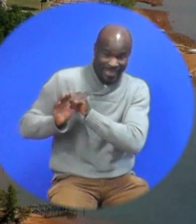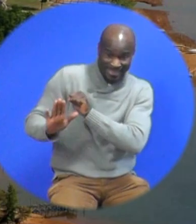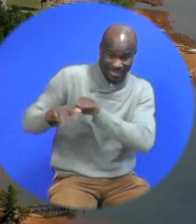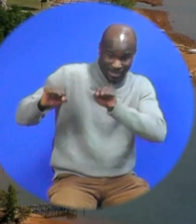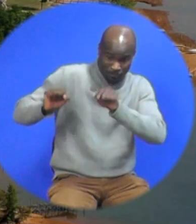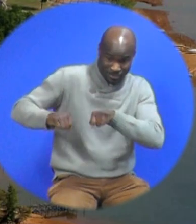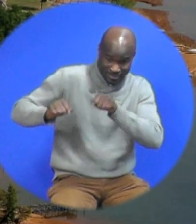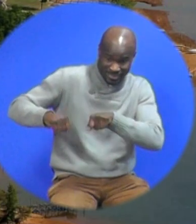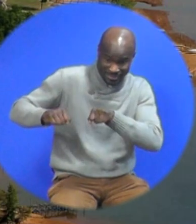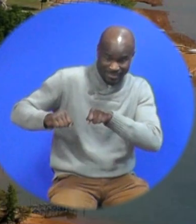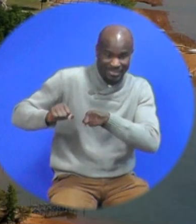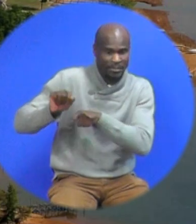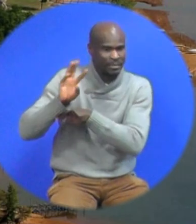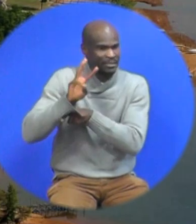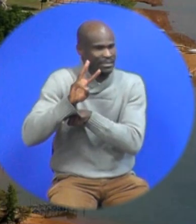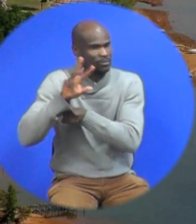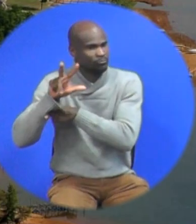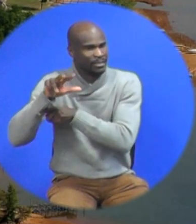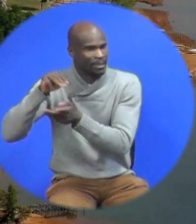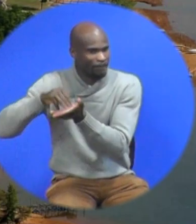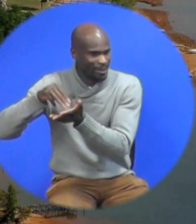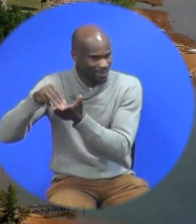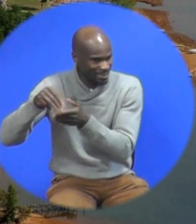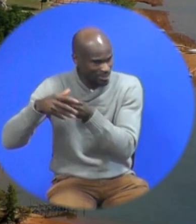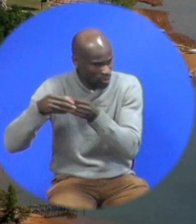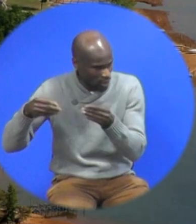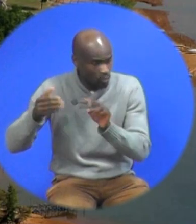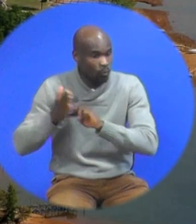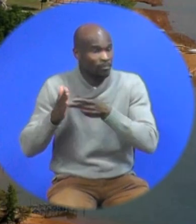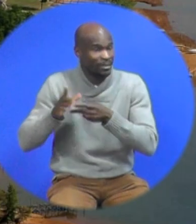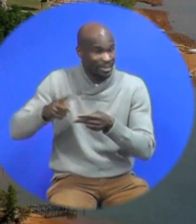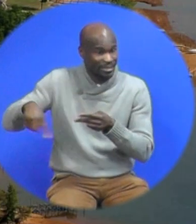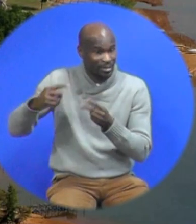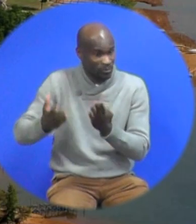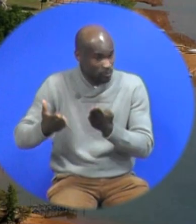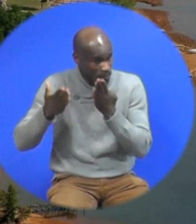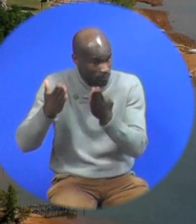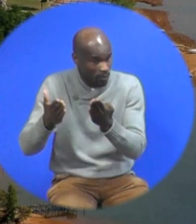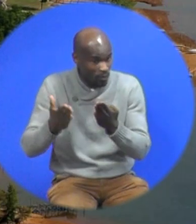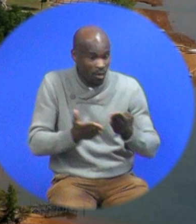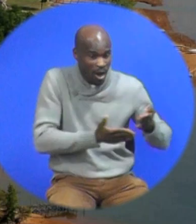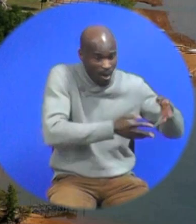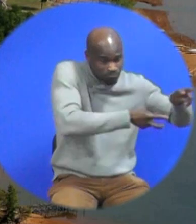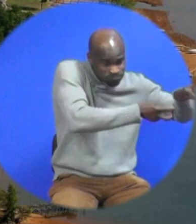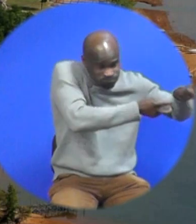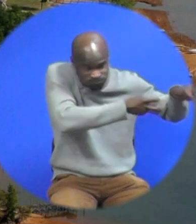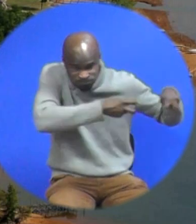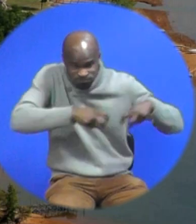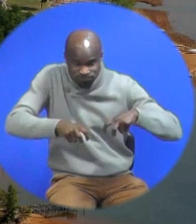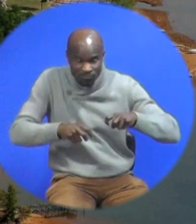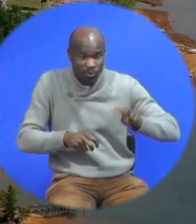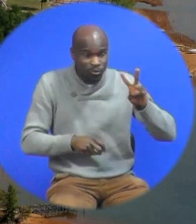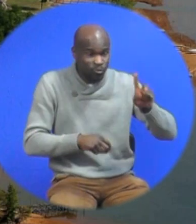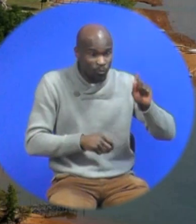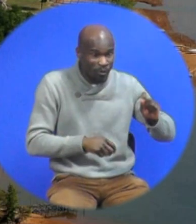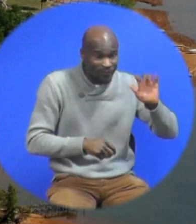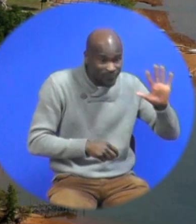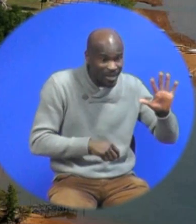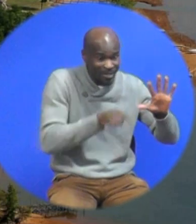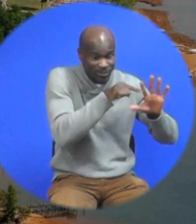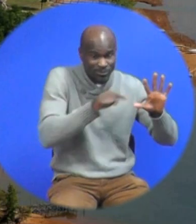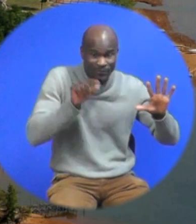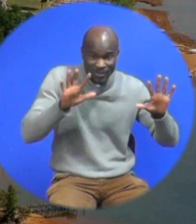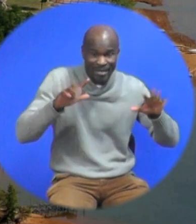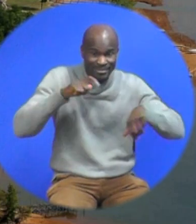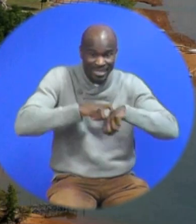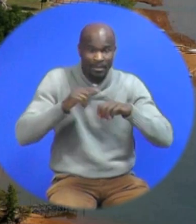is 63 million gallons. So what they are proposing is to transfer 2.5 to 5 times more water than they hope